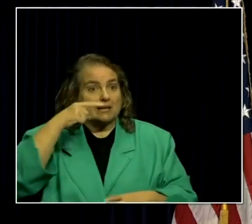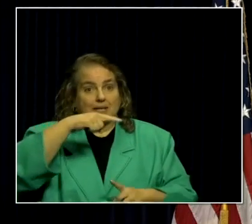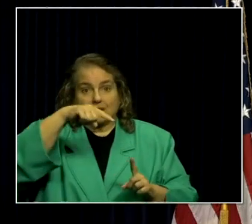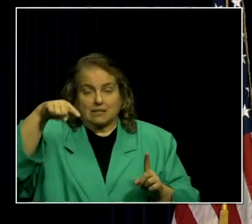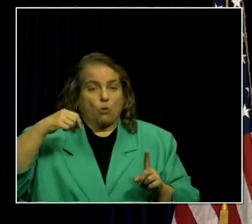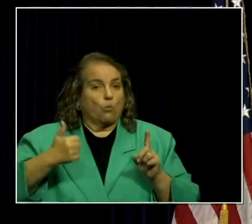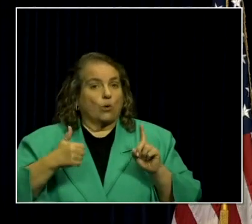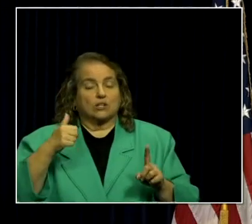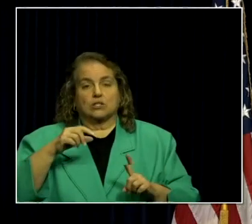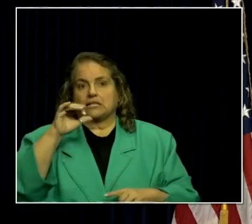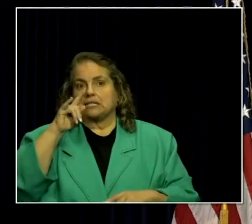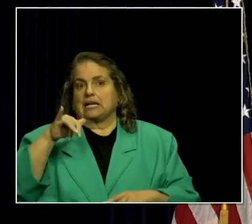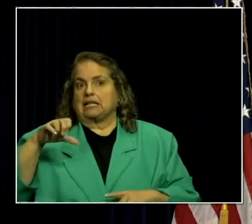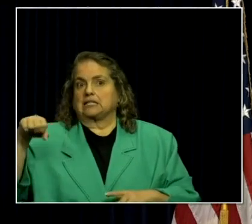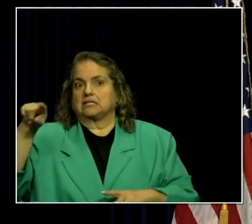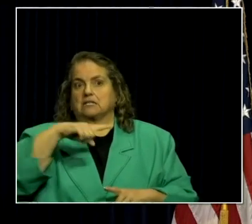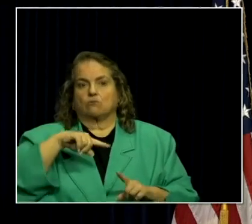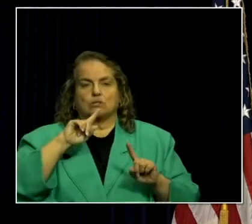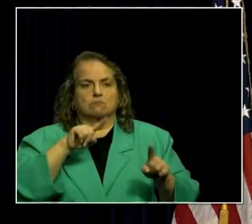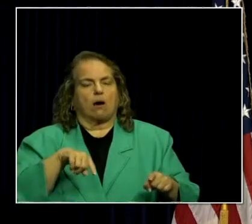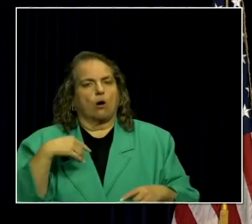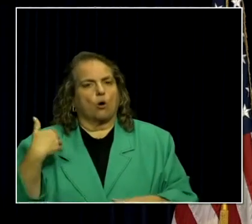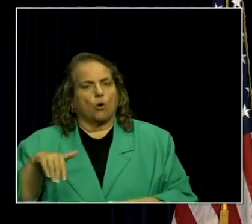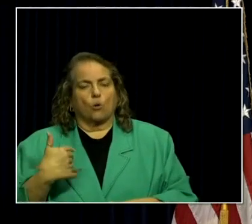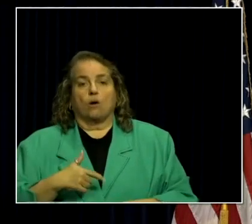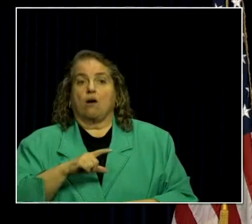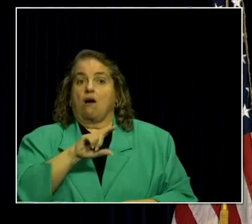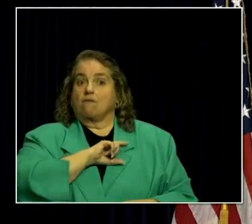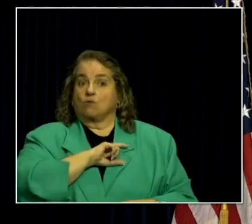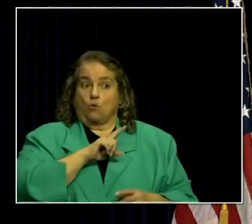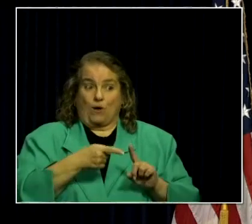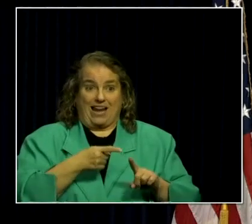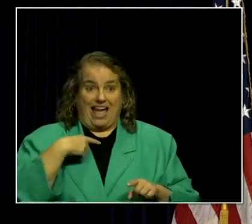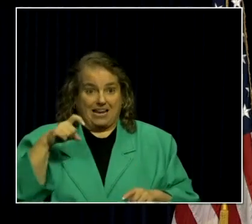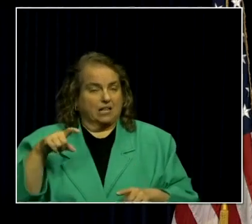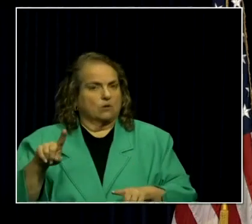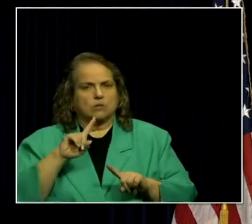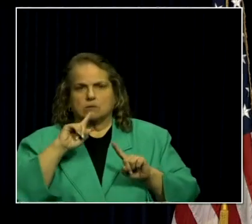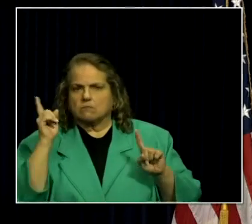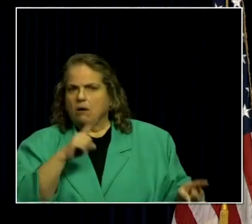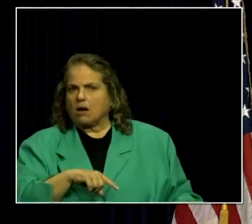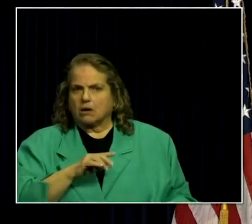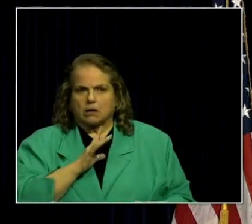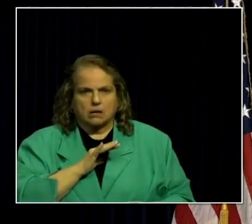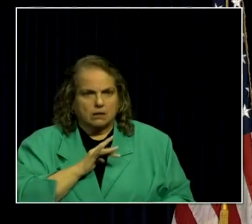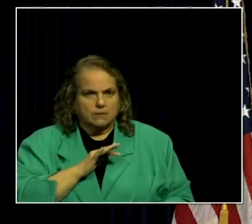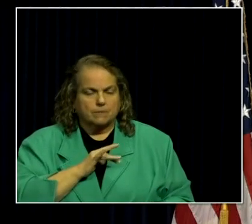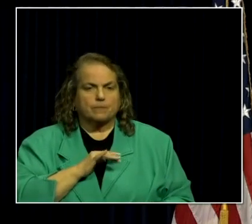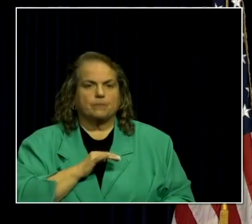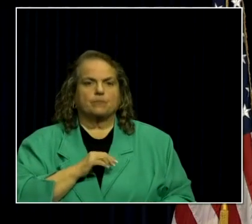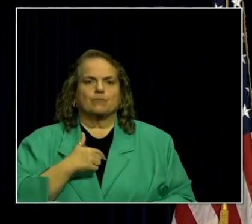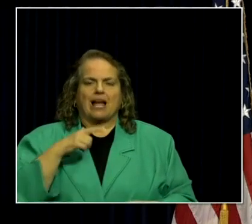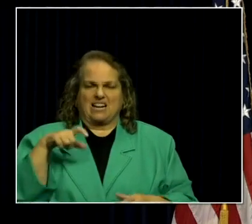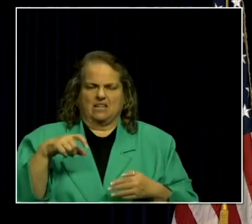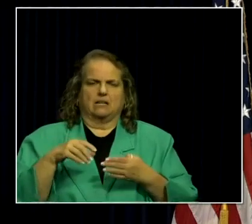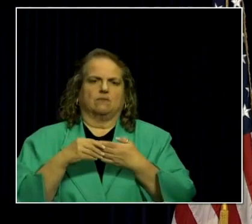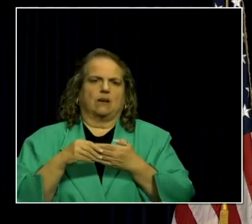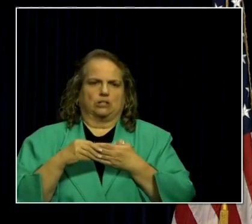responded incredibly well. Local law enforcement, when needed, they have responded incredibly well.